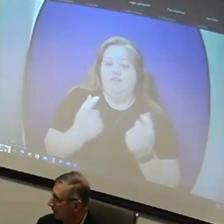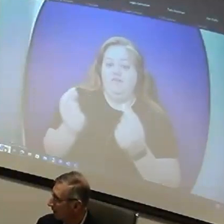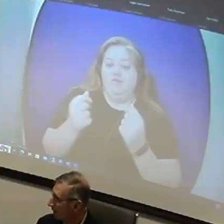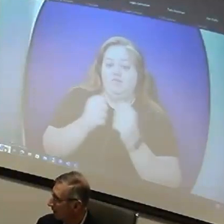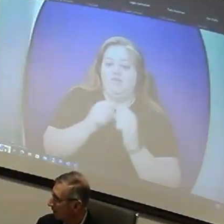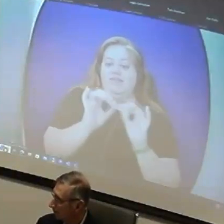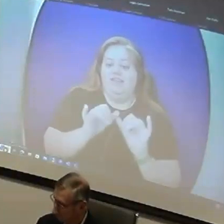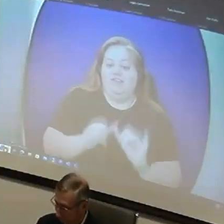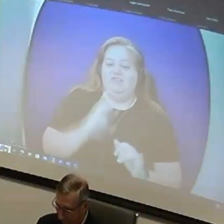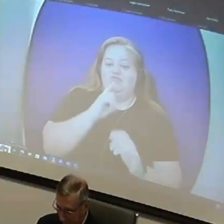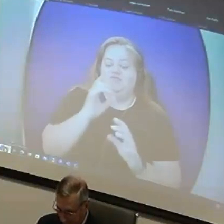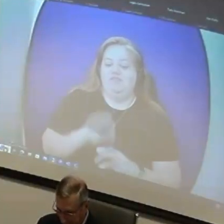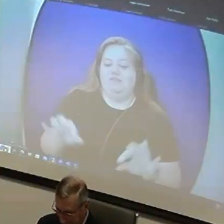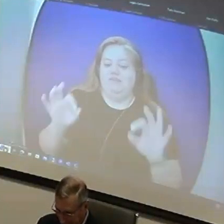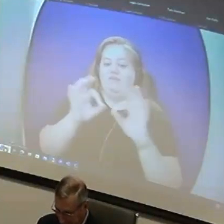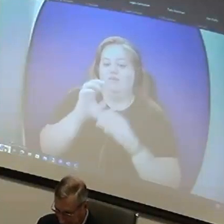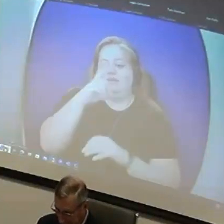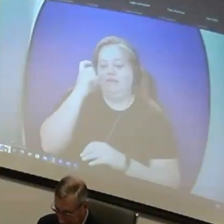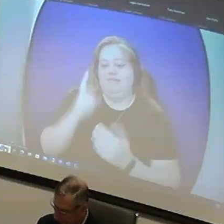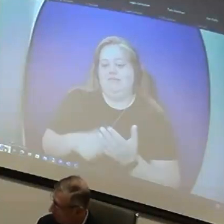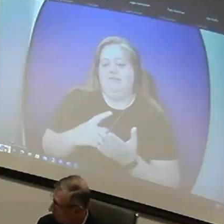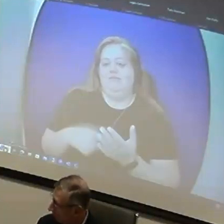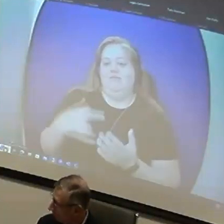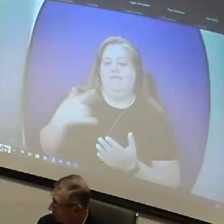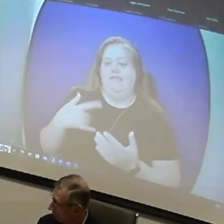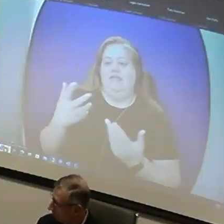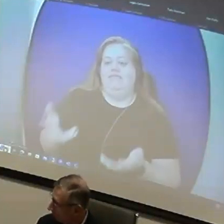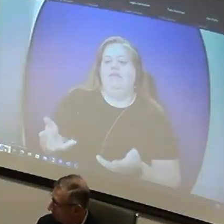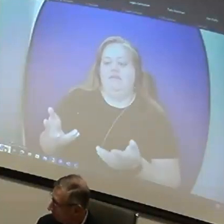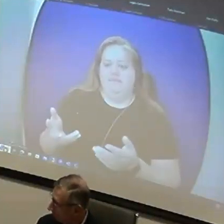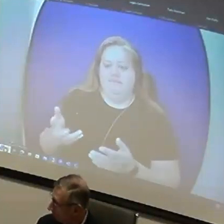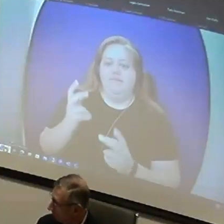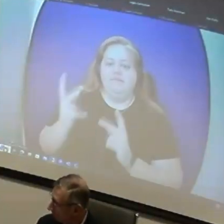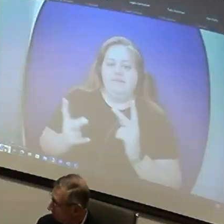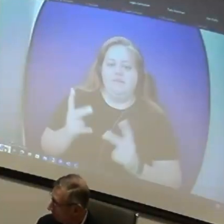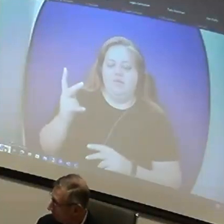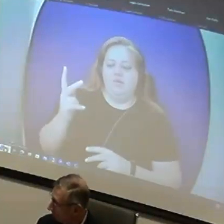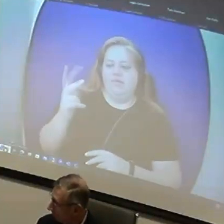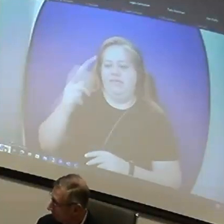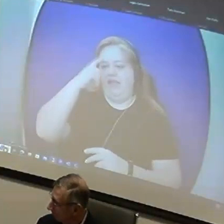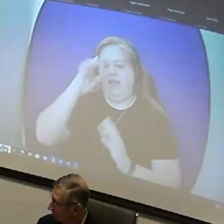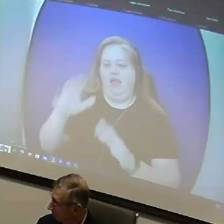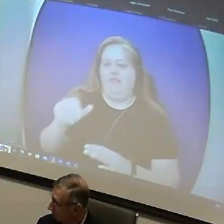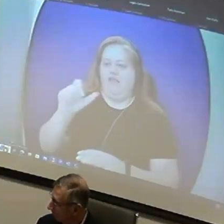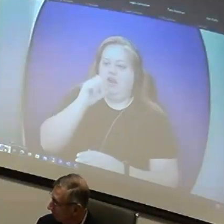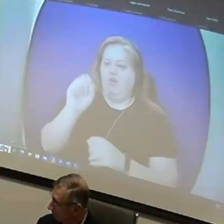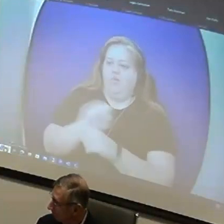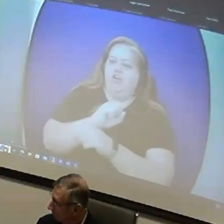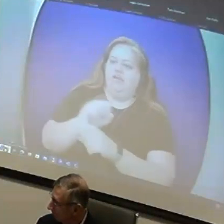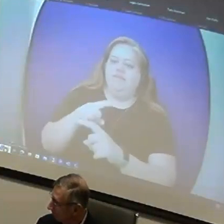for granted sometimes. There's a lot of thought and diligence and professionalism in that. So I think it gives a better